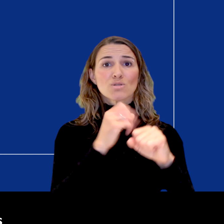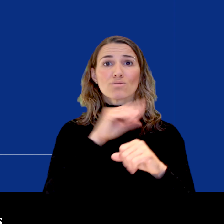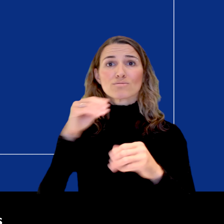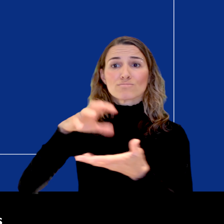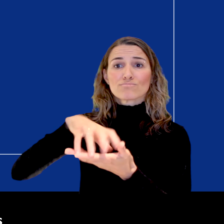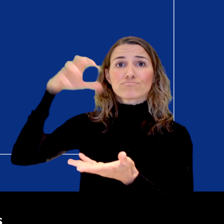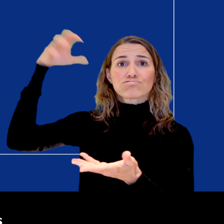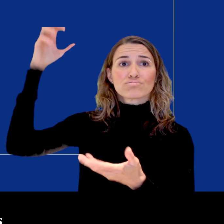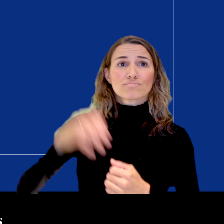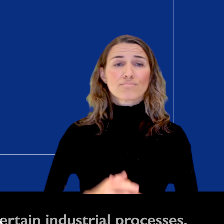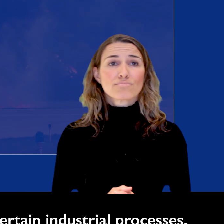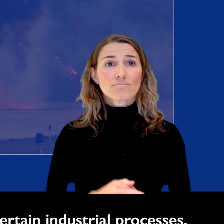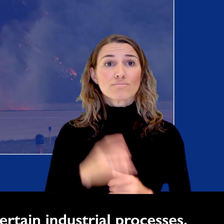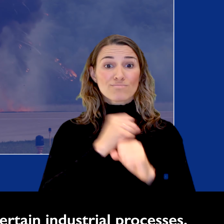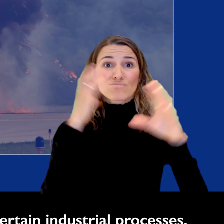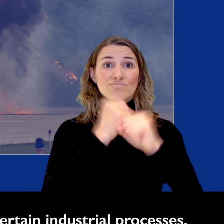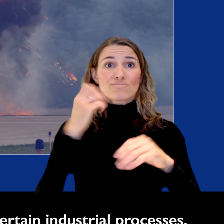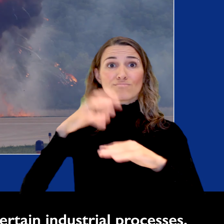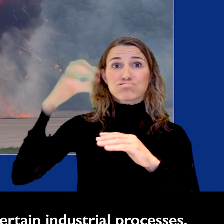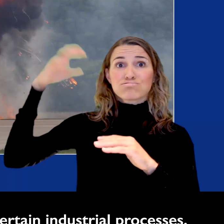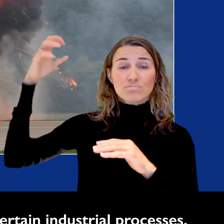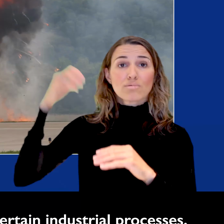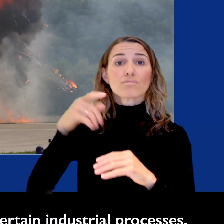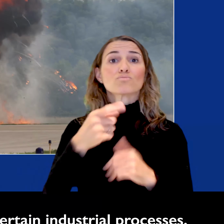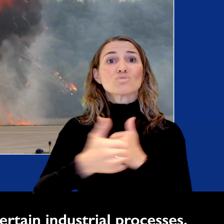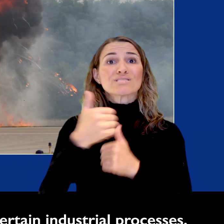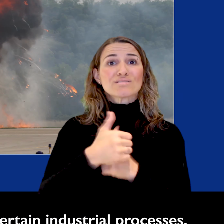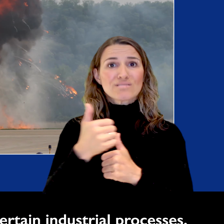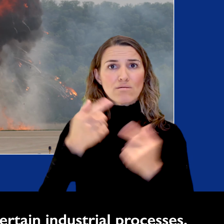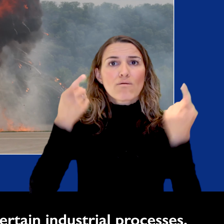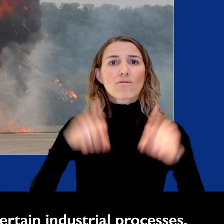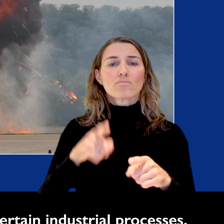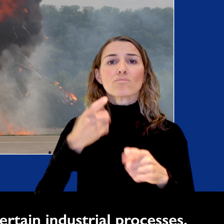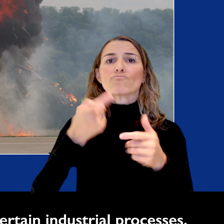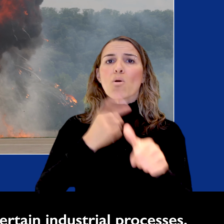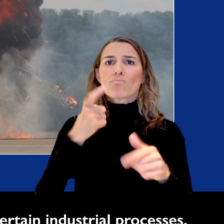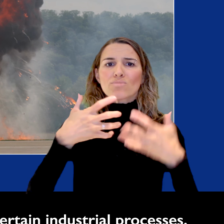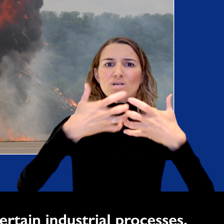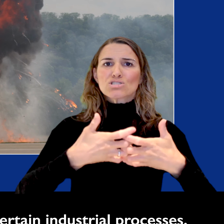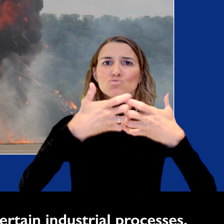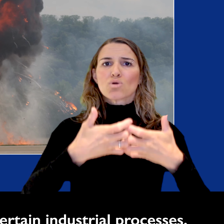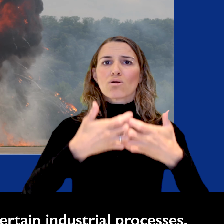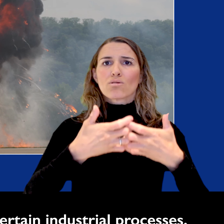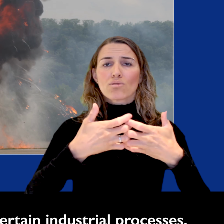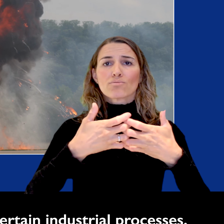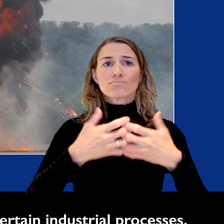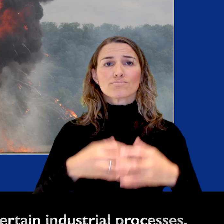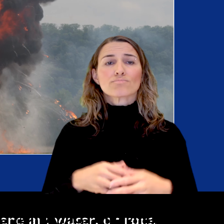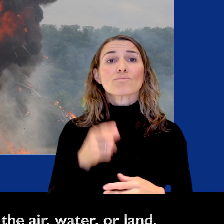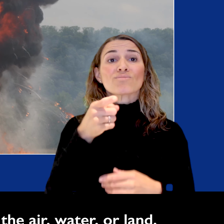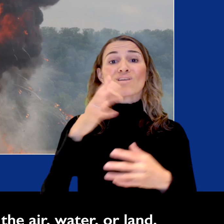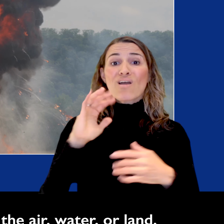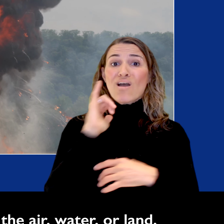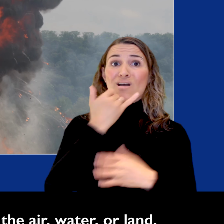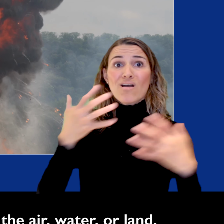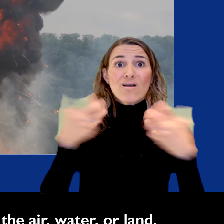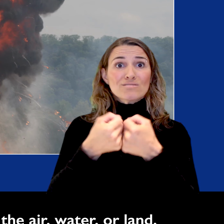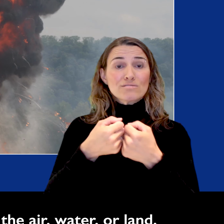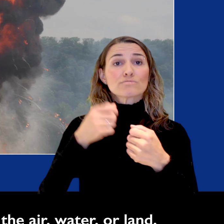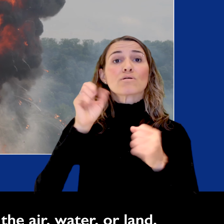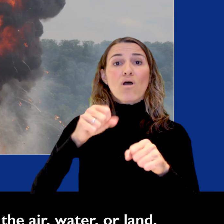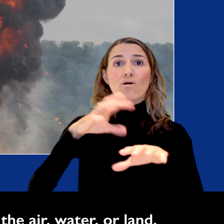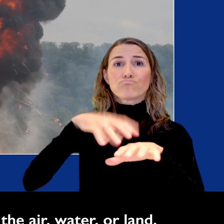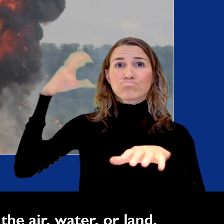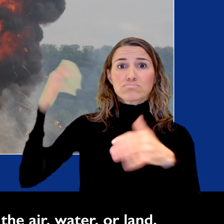Explosions and emissions. Explosion and emission risks exist as the result of certain industrial processes. Accidents could